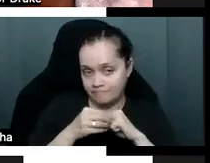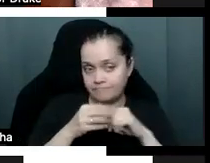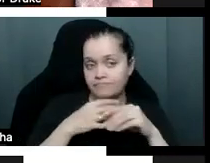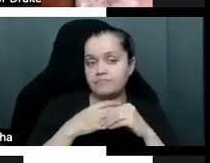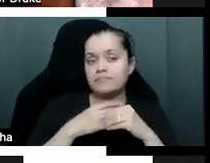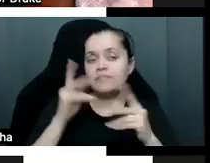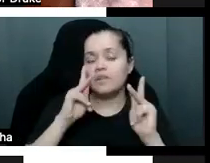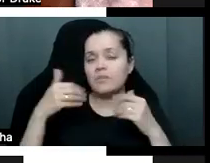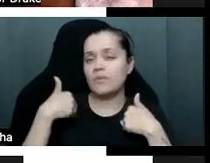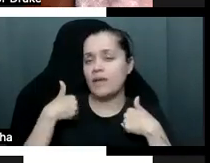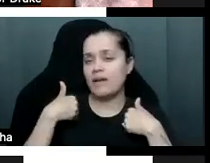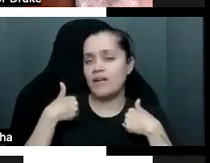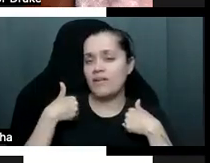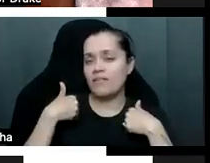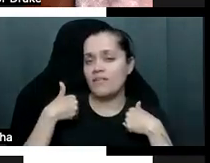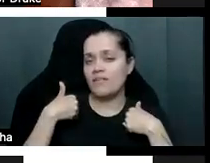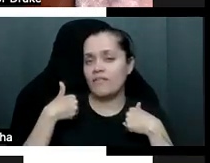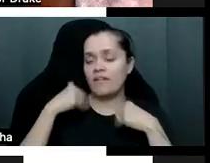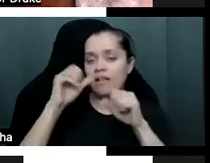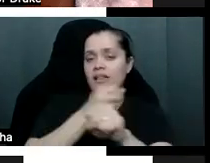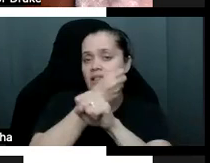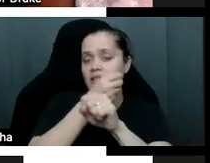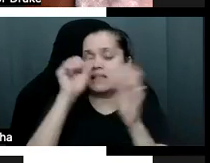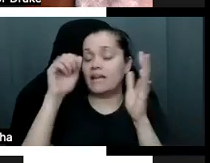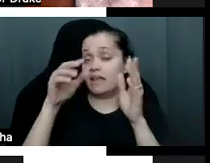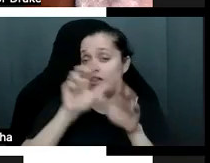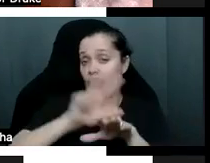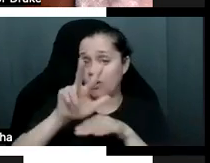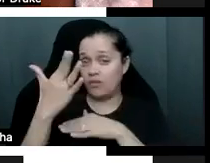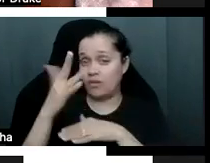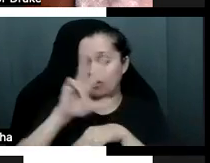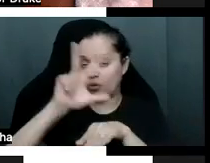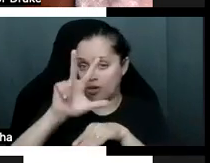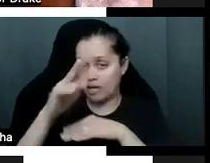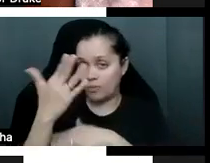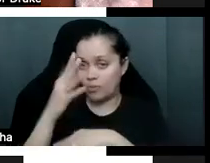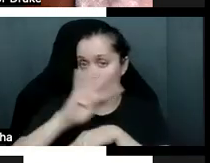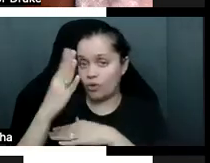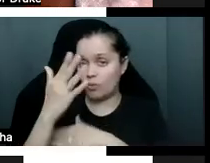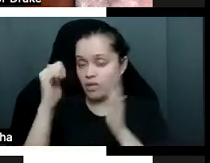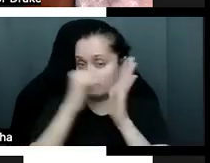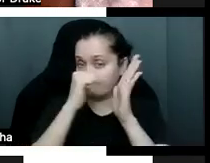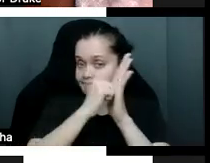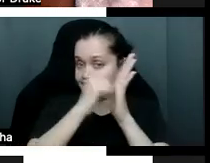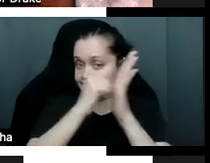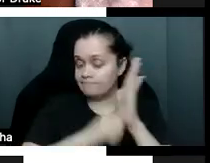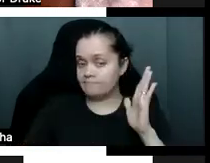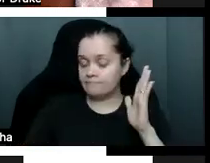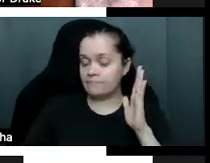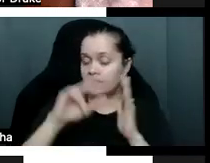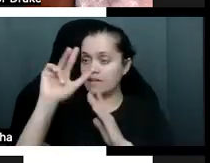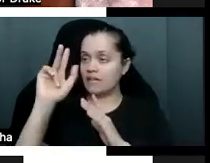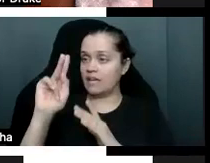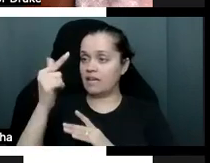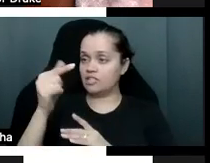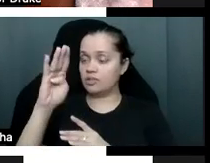People would have knocks on the door at 3 or 4 a.m. The KGB figured out that this was the time